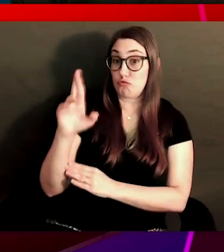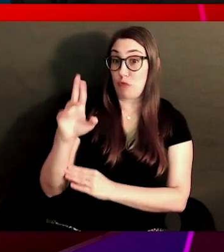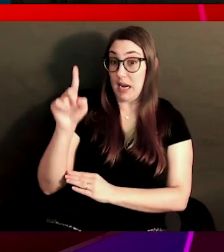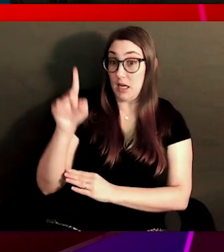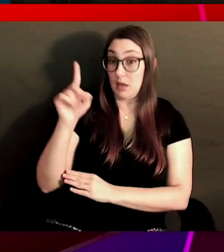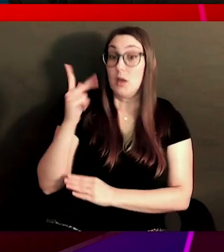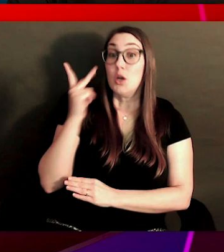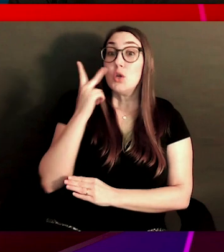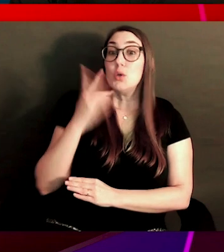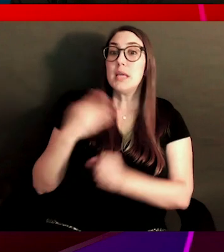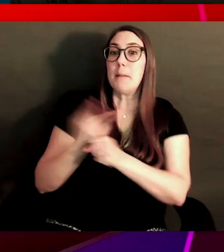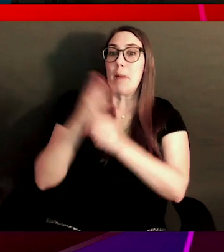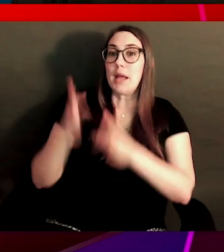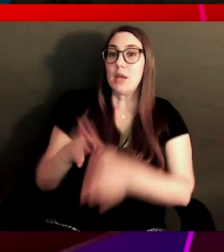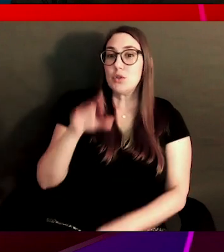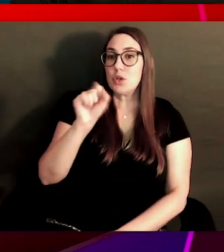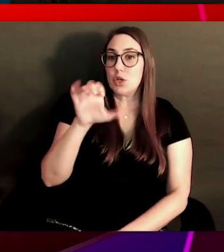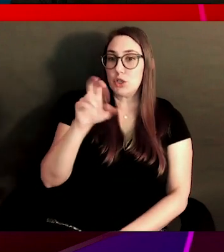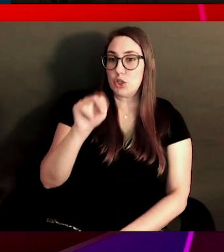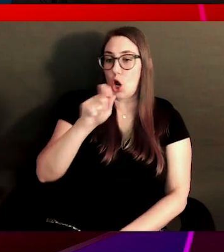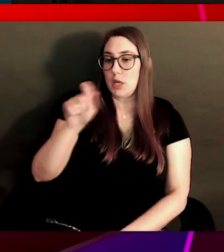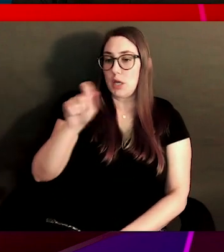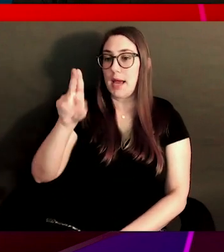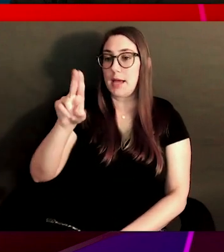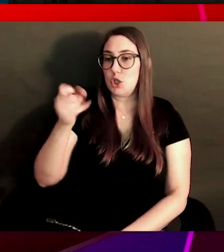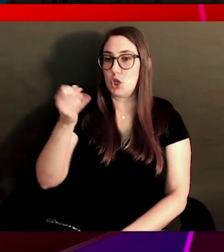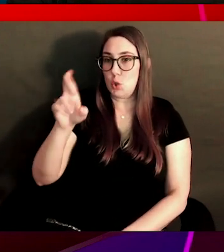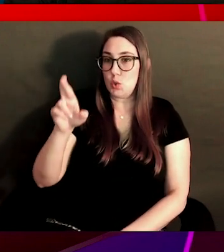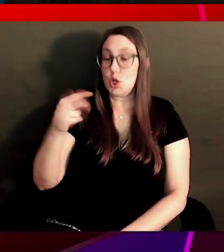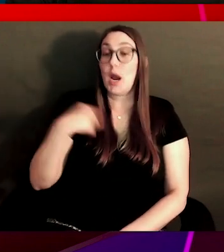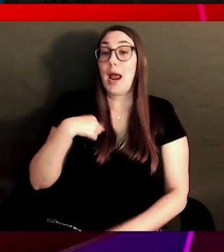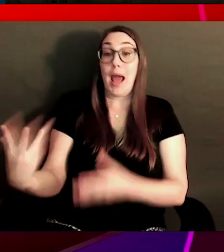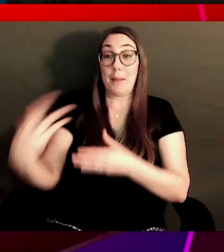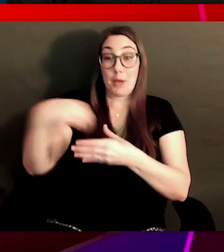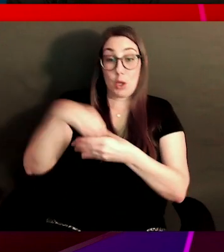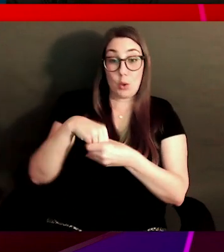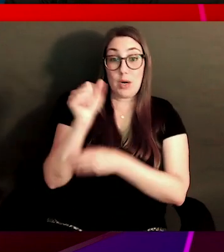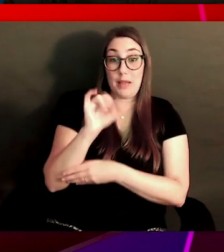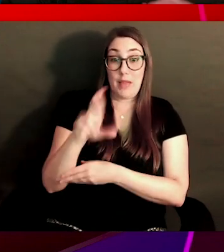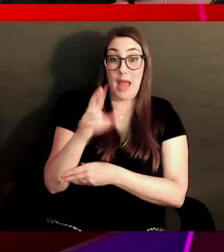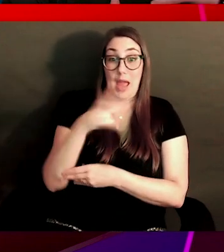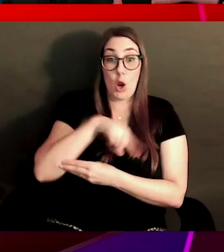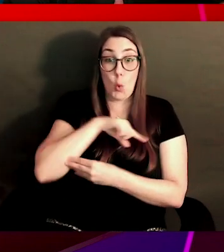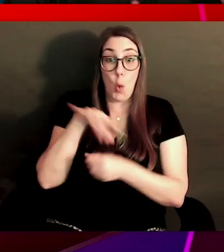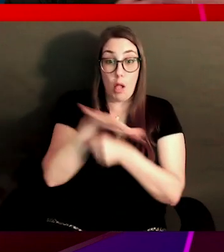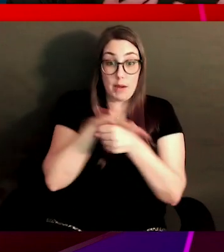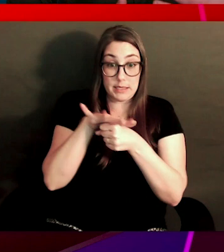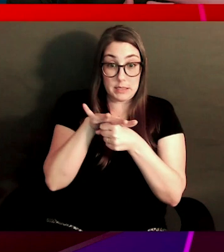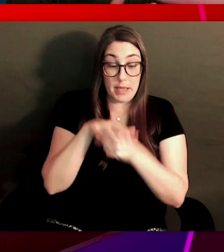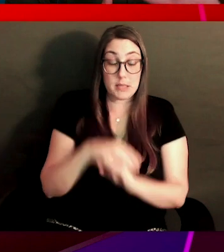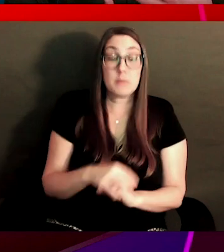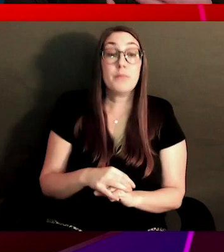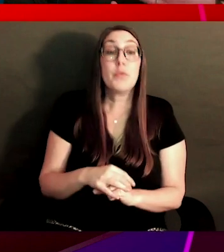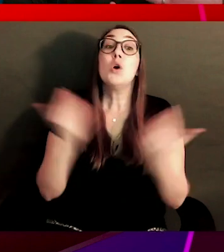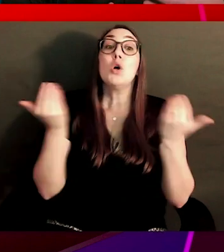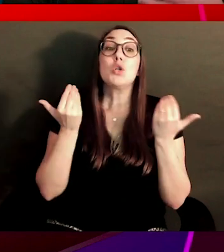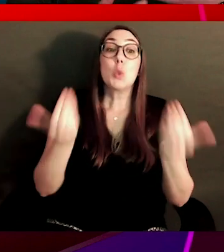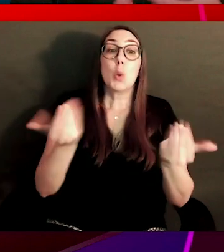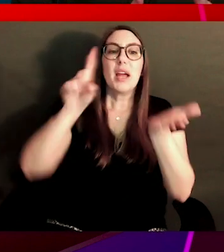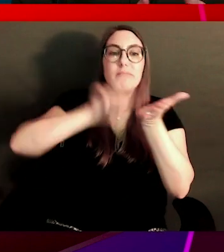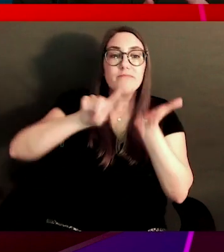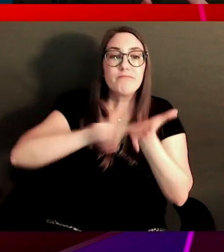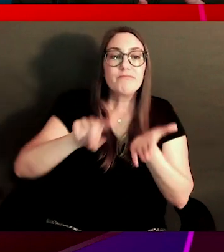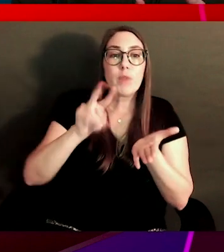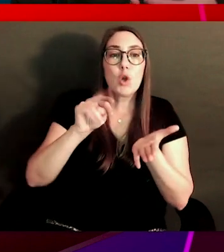is Sean-user, and I am part of the air quality study space. So let's go ahead and start diving into some notebooks where we're going to see